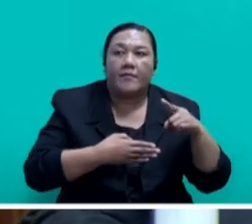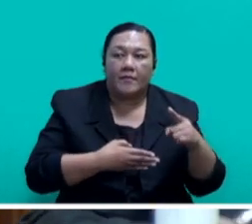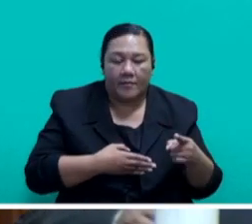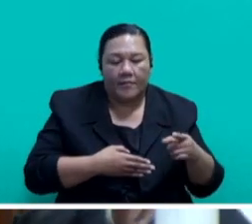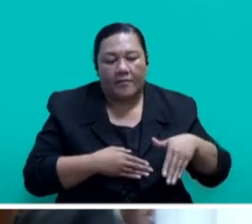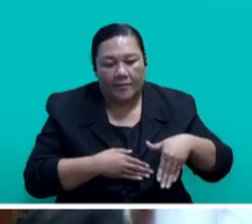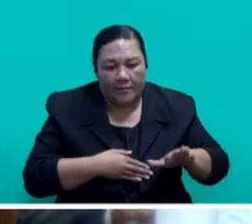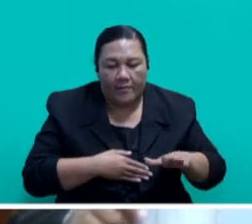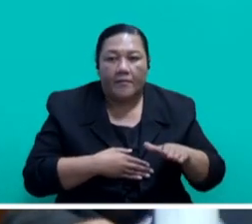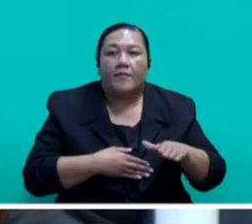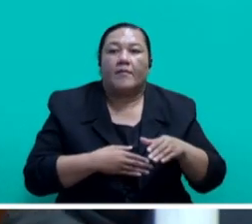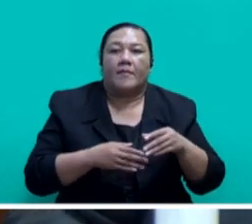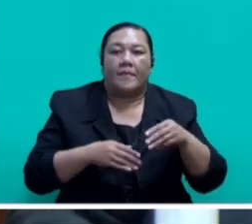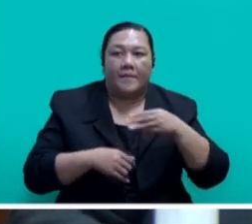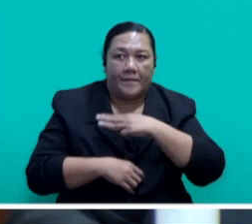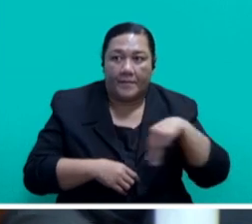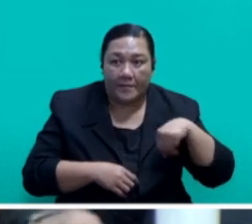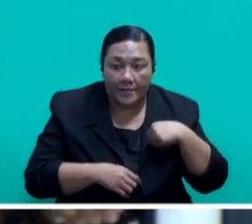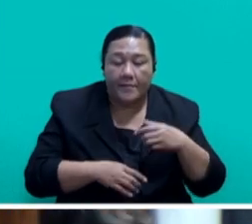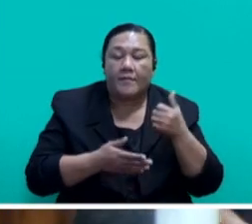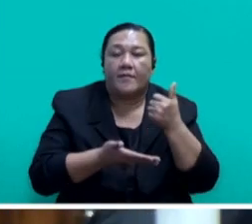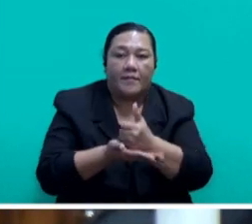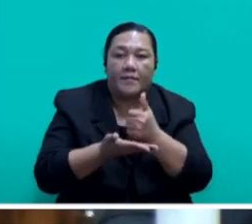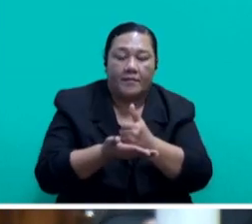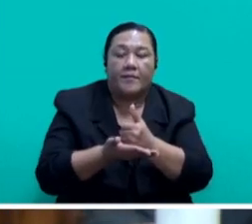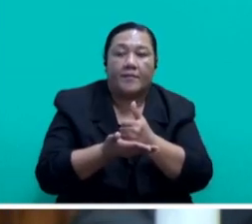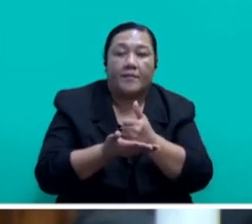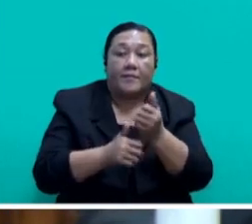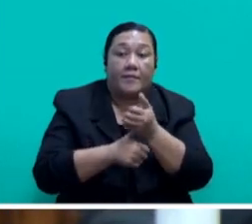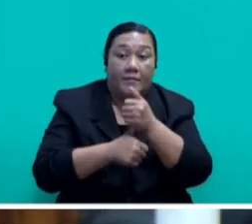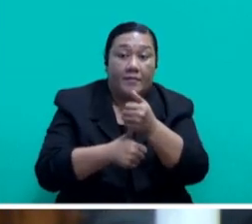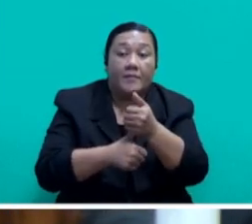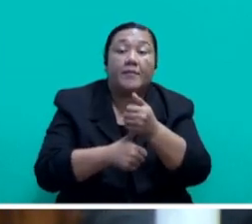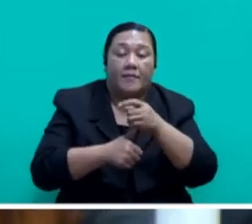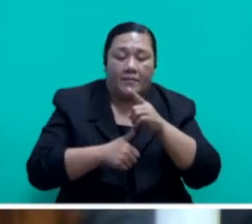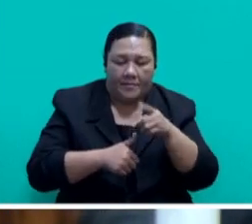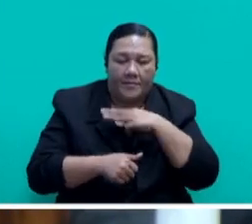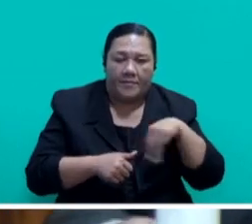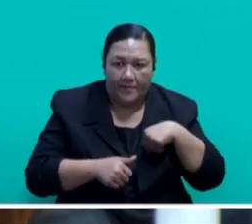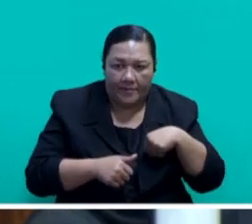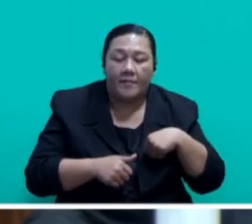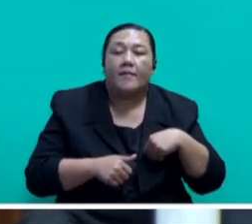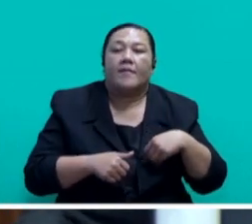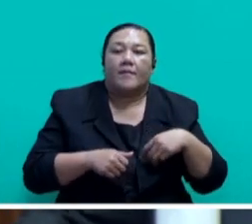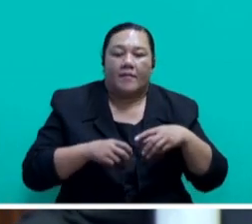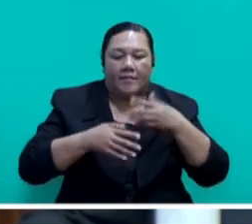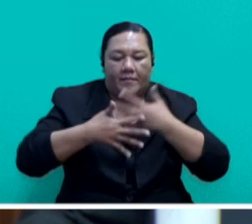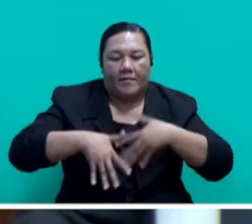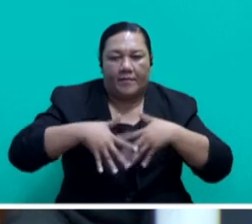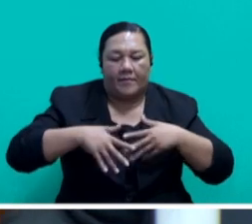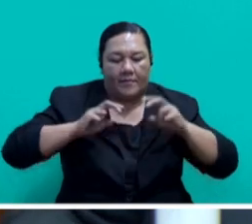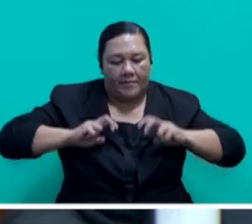Ministers and Assistant Ministers, Honourable Members of Parliament, general public that are here in the gallery, and also those